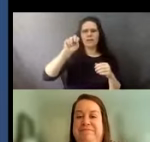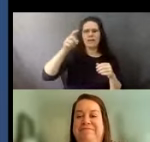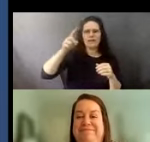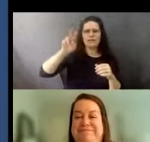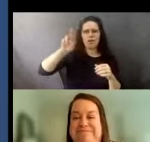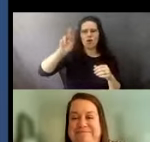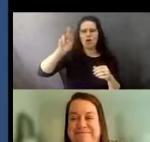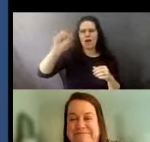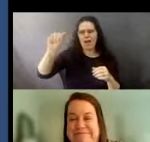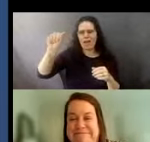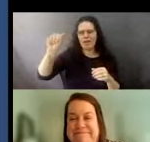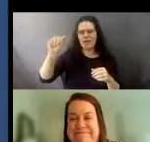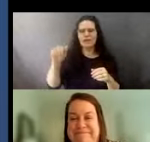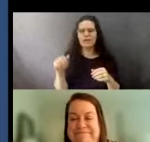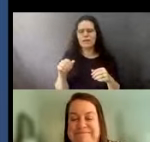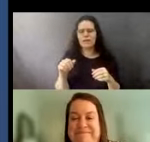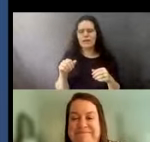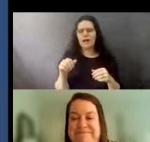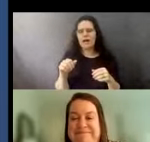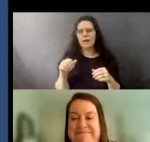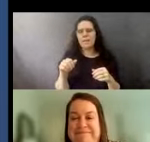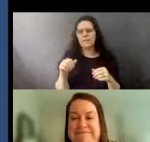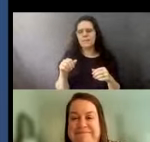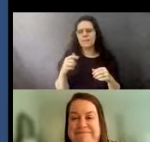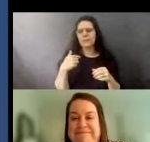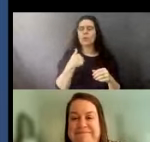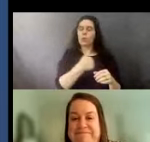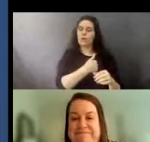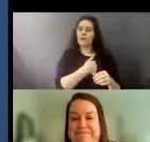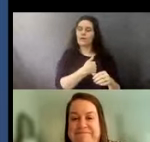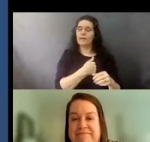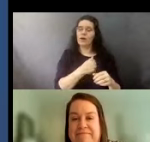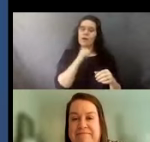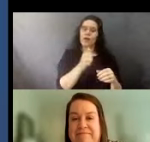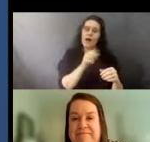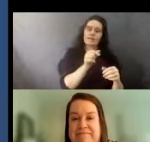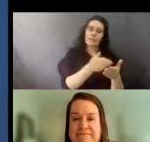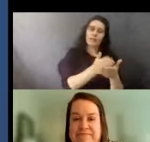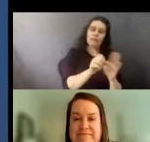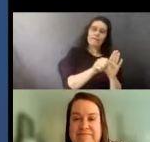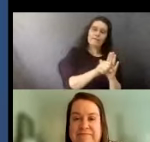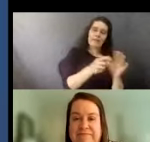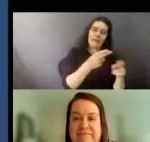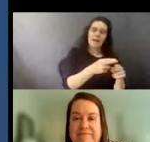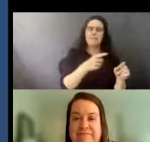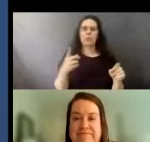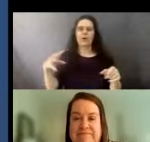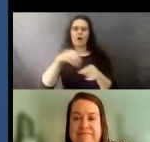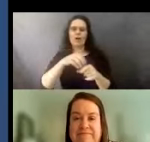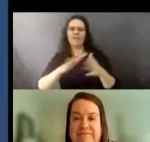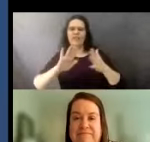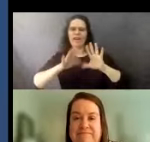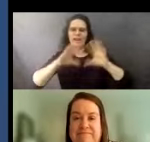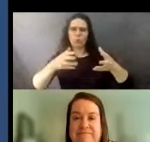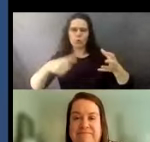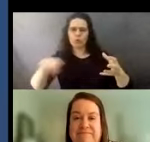called Disability Rights Insert Name of State, but we are part of the network. So also happy to connect folks with our sister agencies. We are